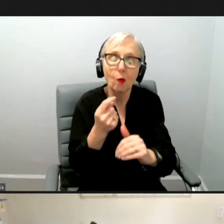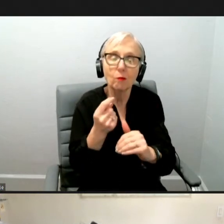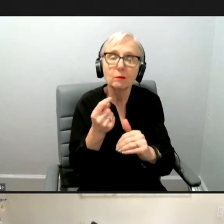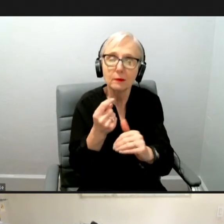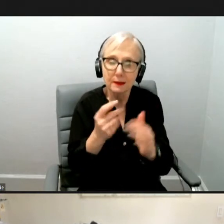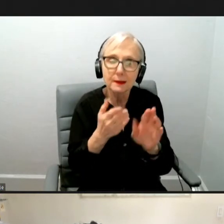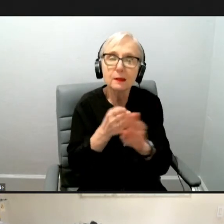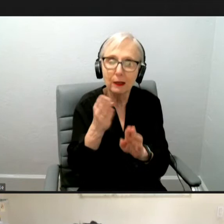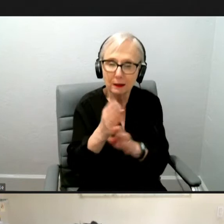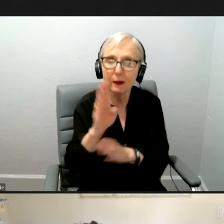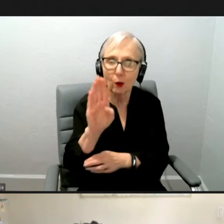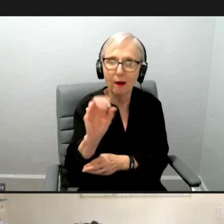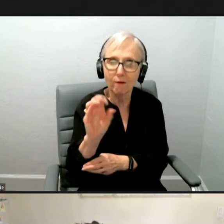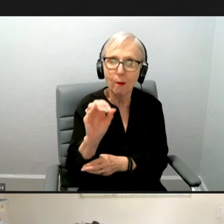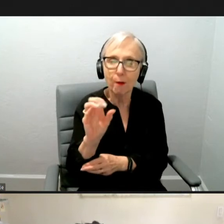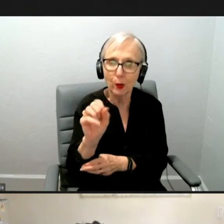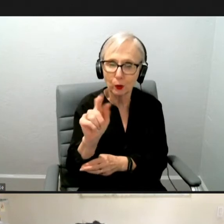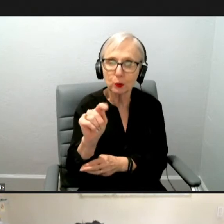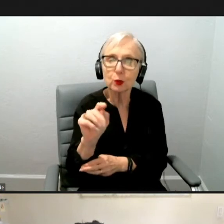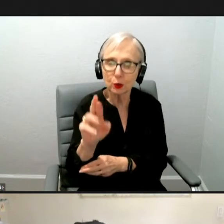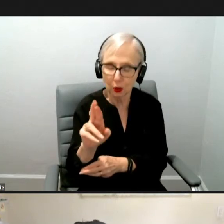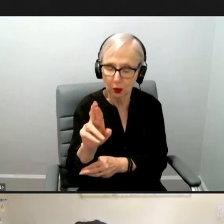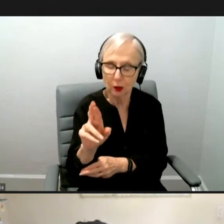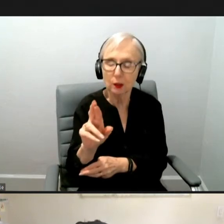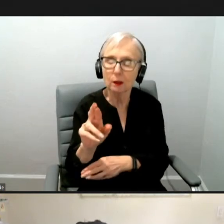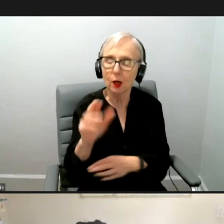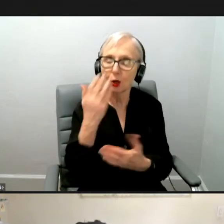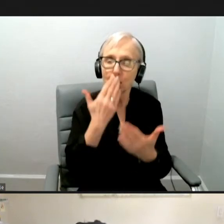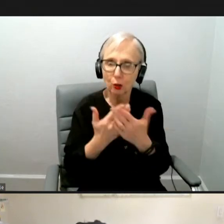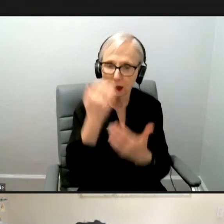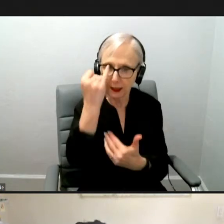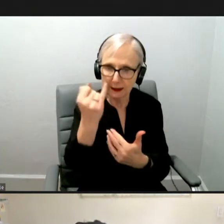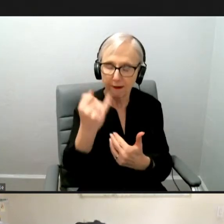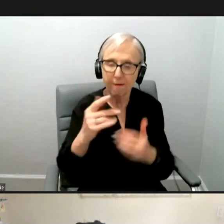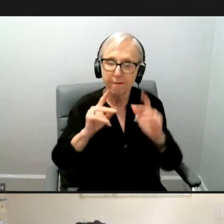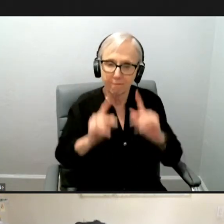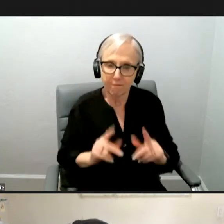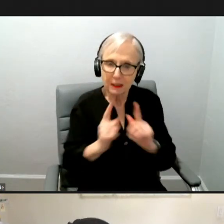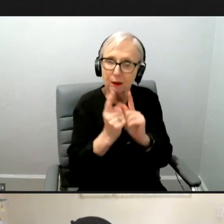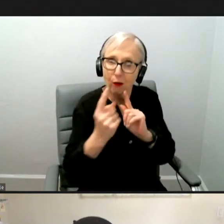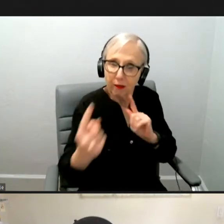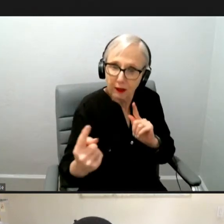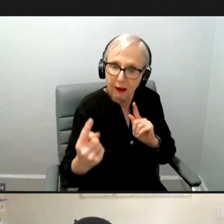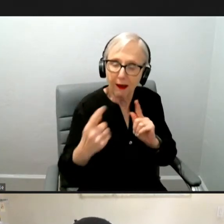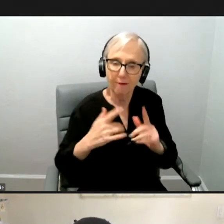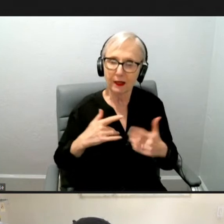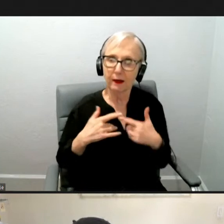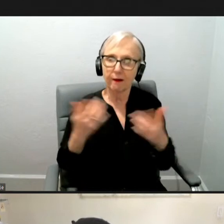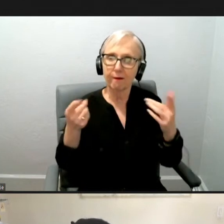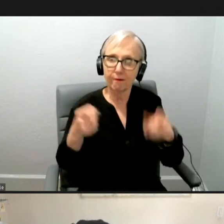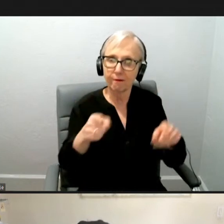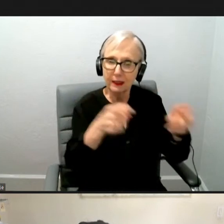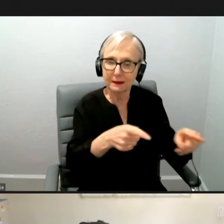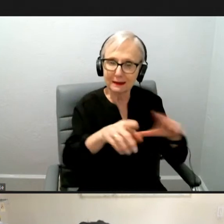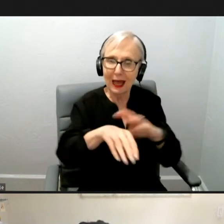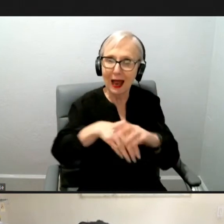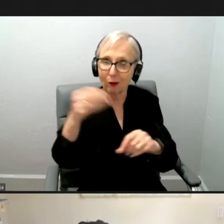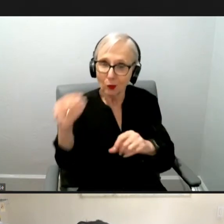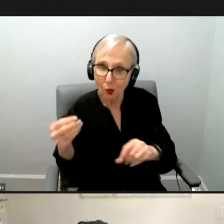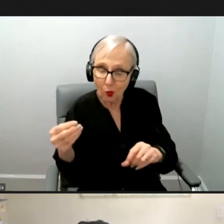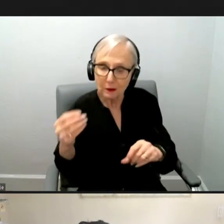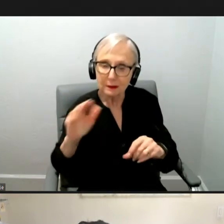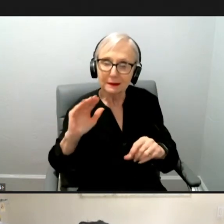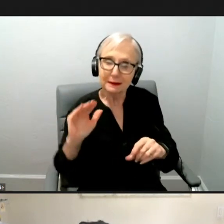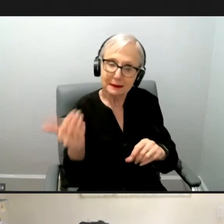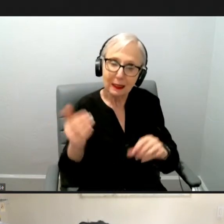doses, are a good idea. Physical distancing, having events outdoors, at least in the metro area, it looks like the weather's going to be